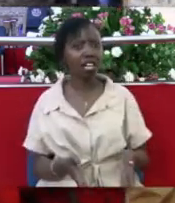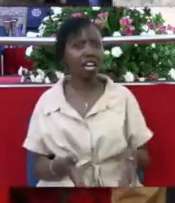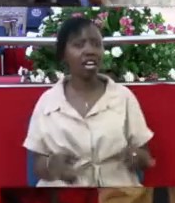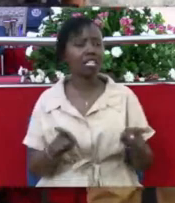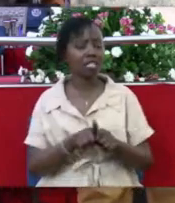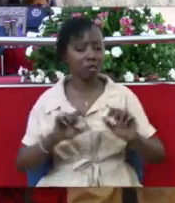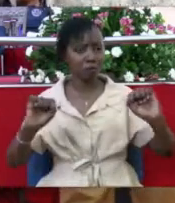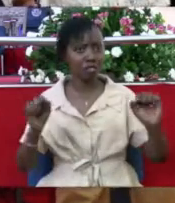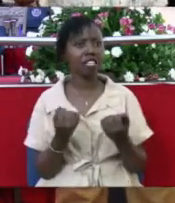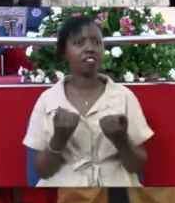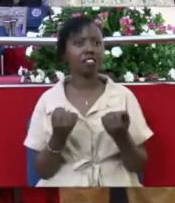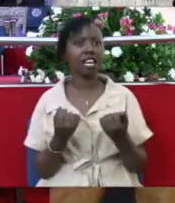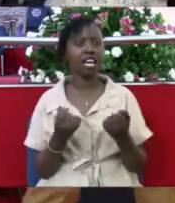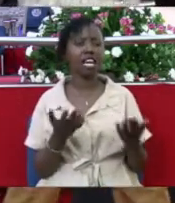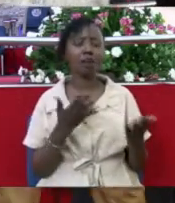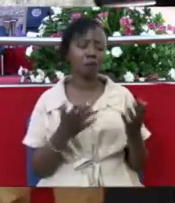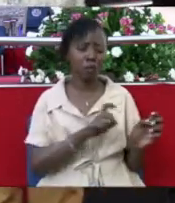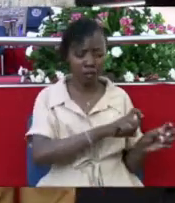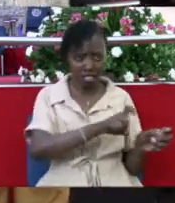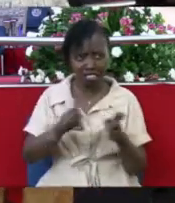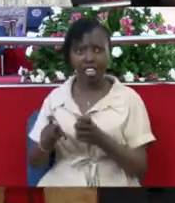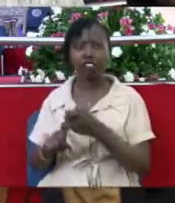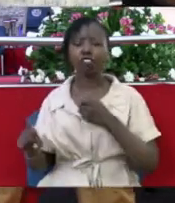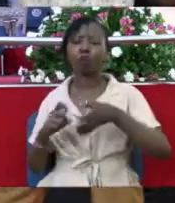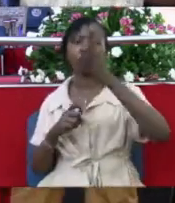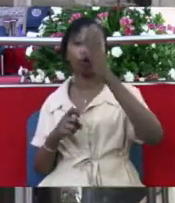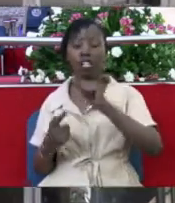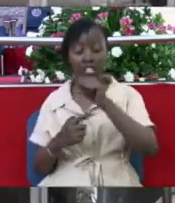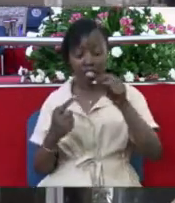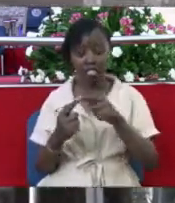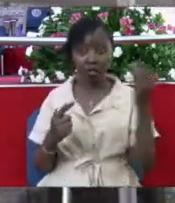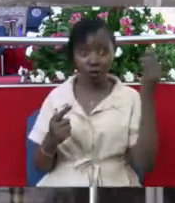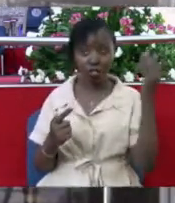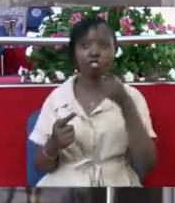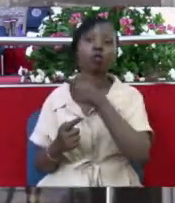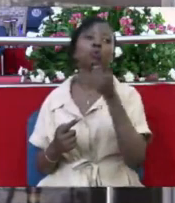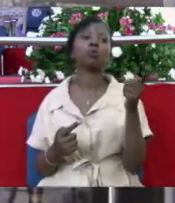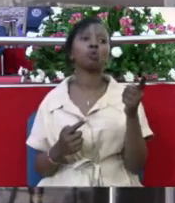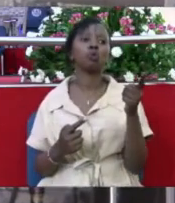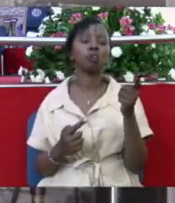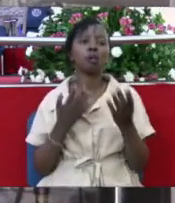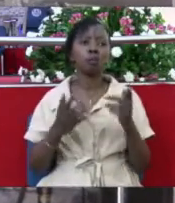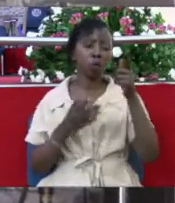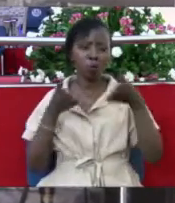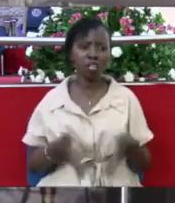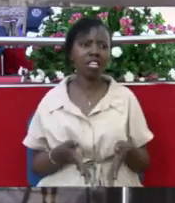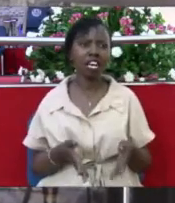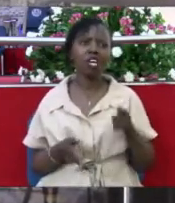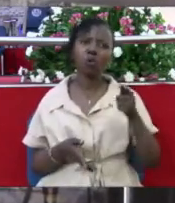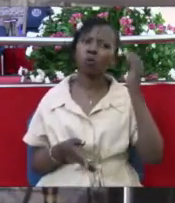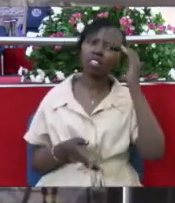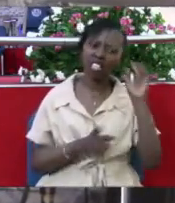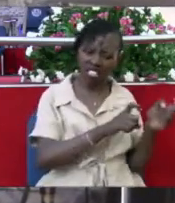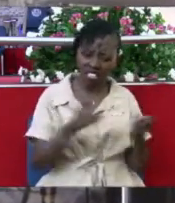okoka, and you have deviated, na umeweza kuondoka, this is for you. Hii ni yako. You're here, you're born again, you think you have not deviated. Umeokoka,